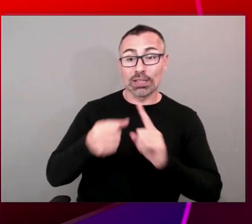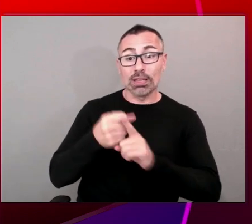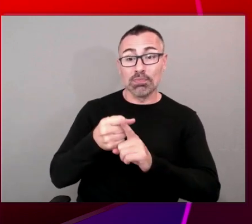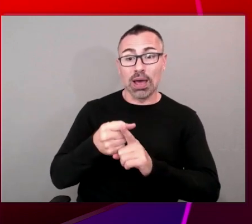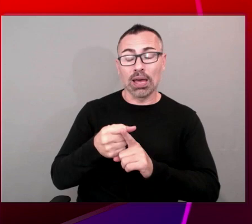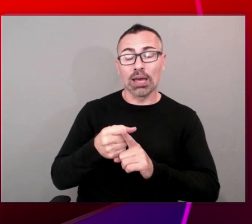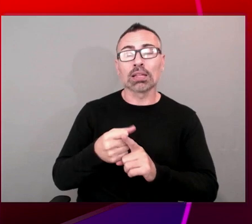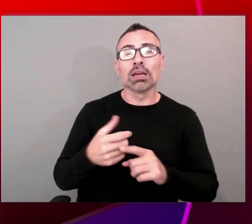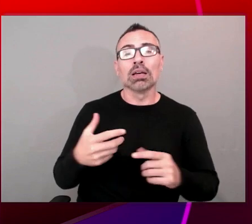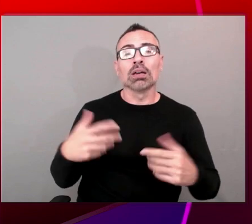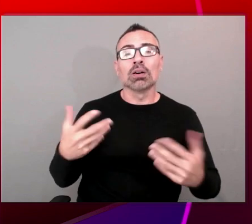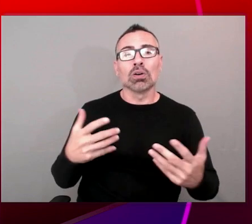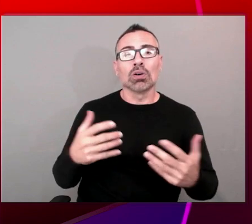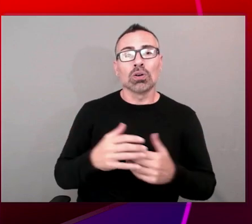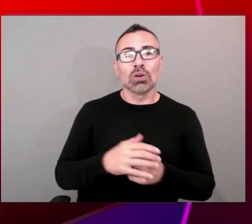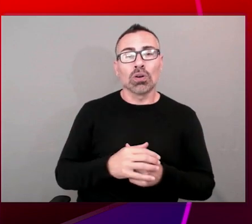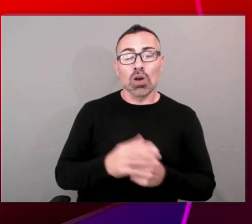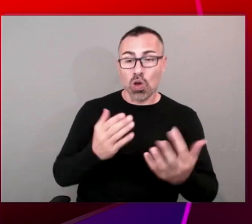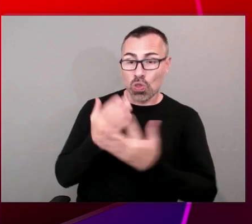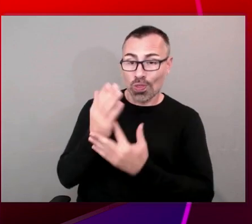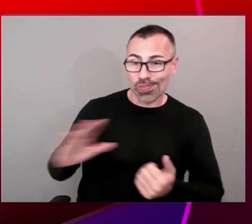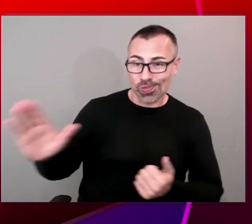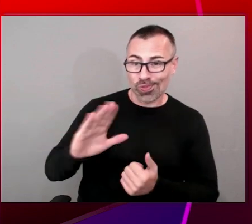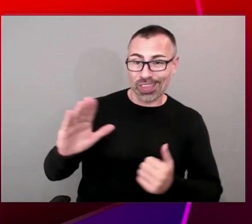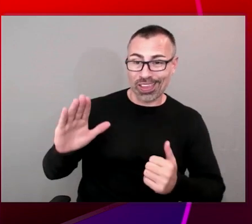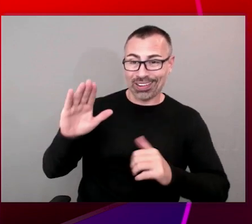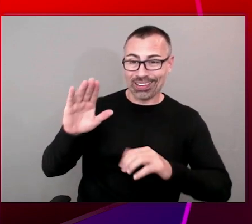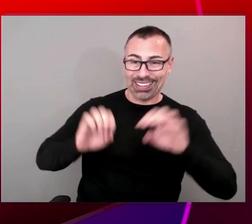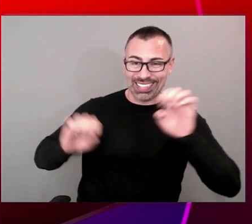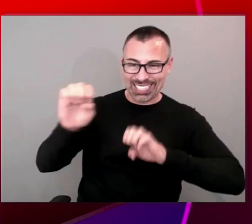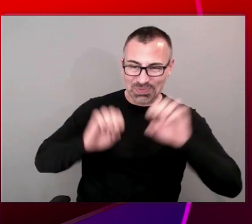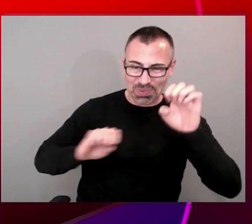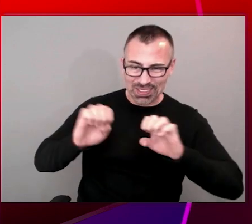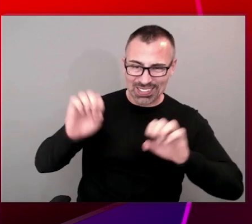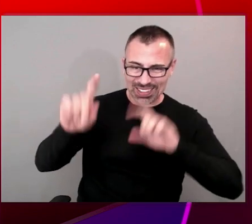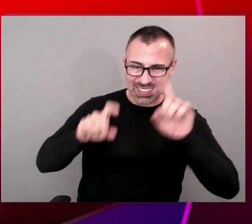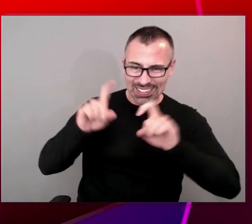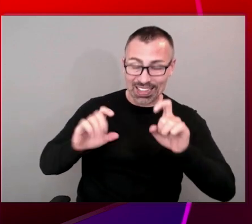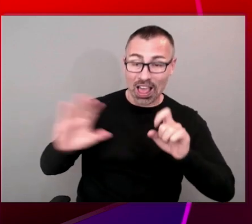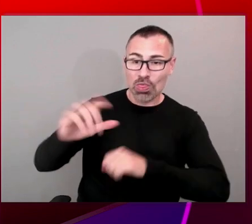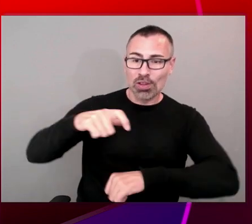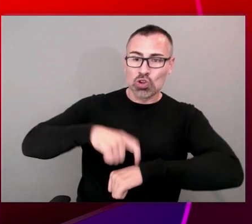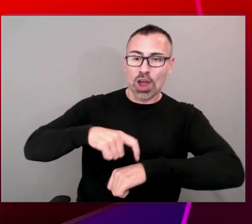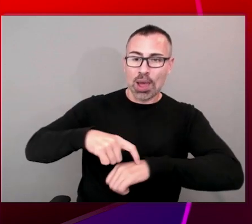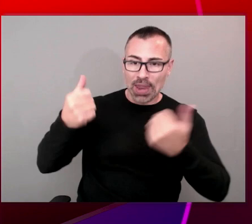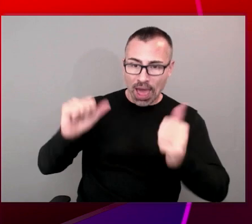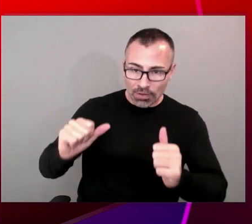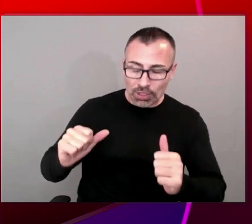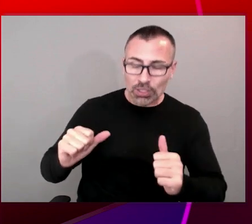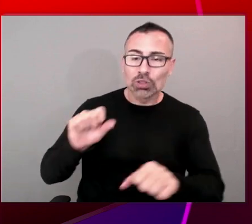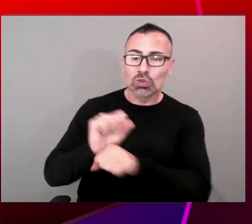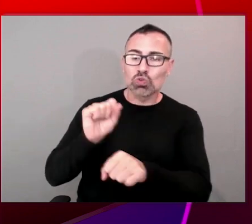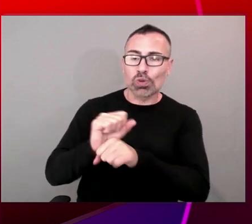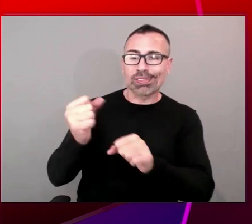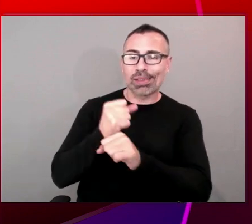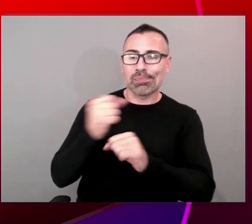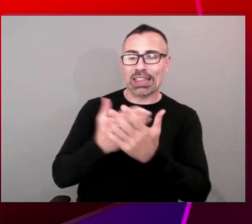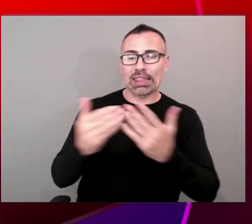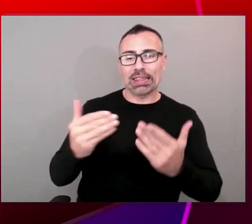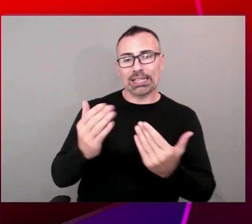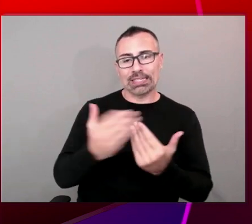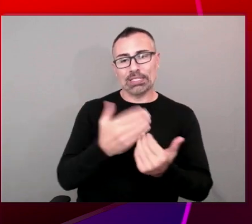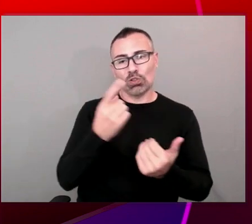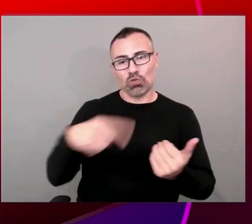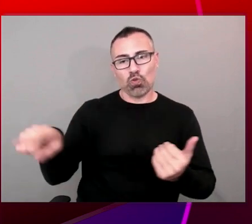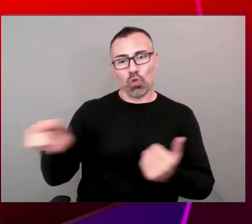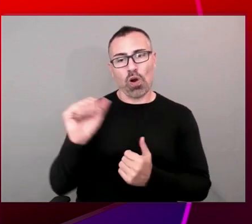that through their experimentation, through their time and effort and work, they make things easier for everyone else.